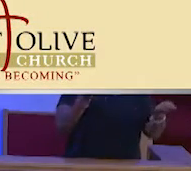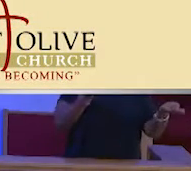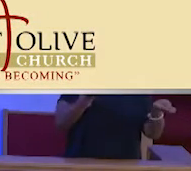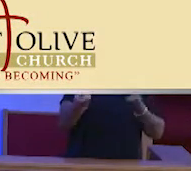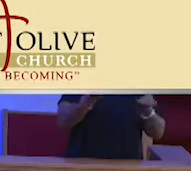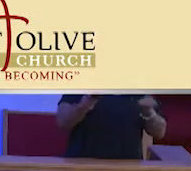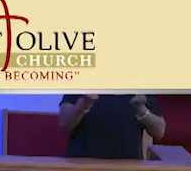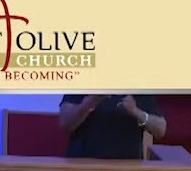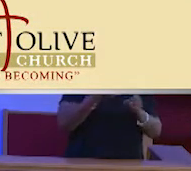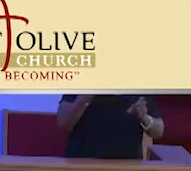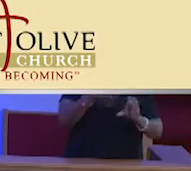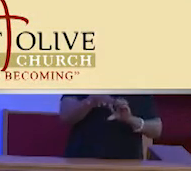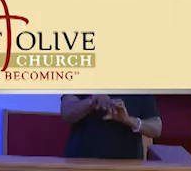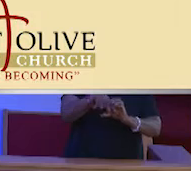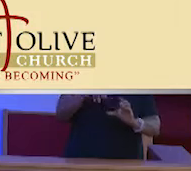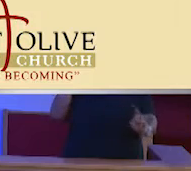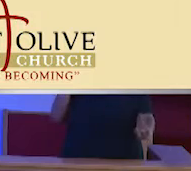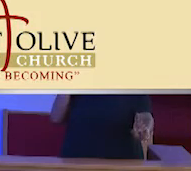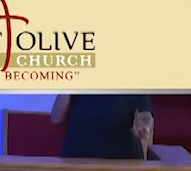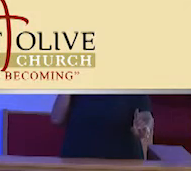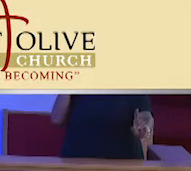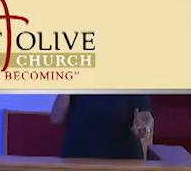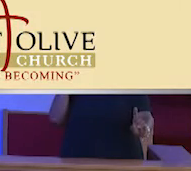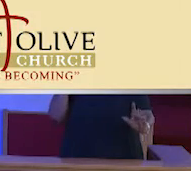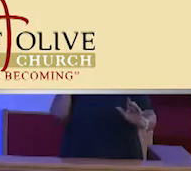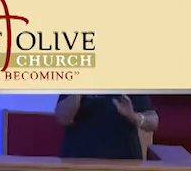from the outside in.